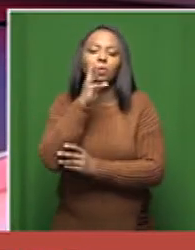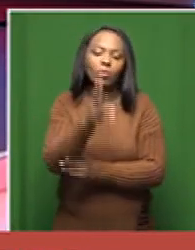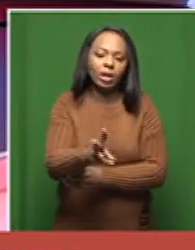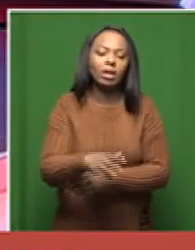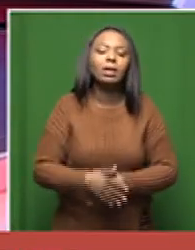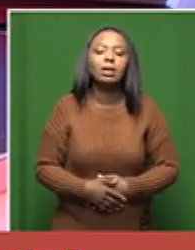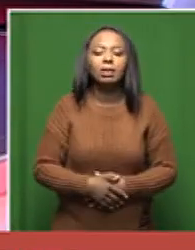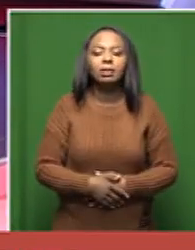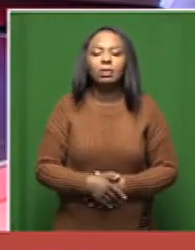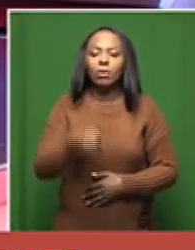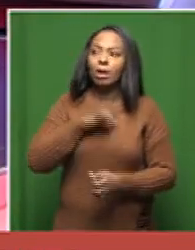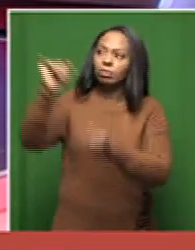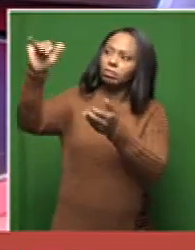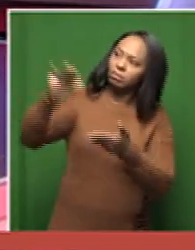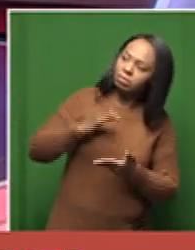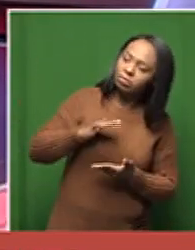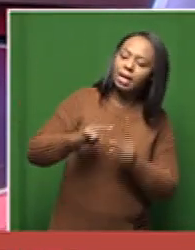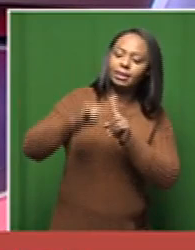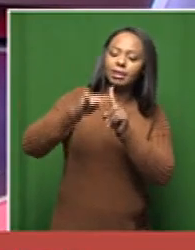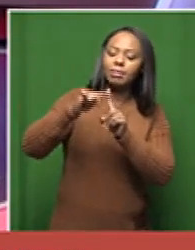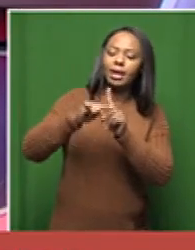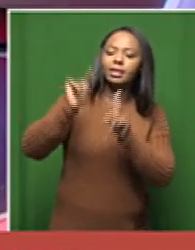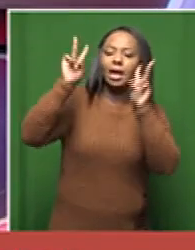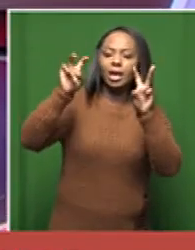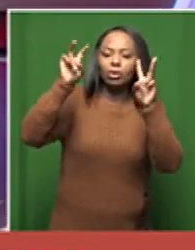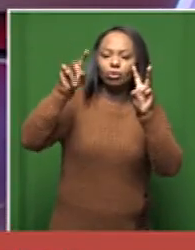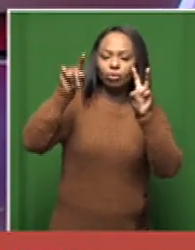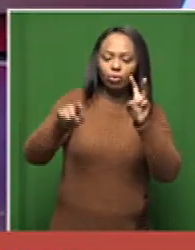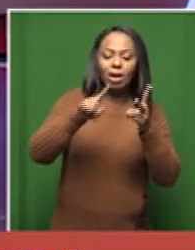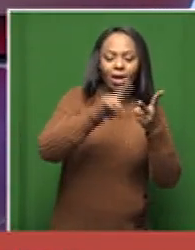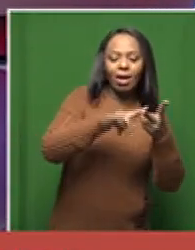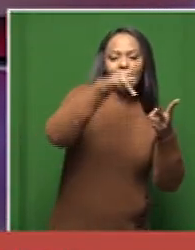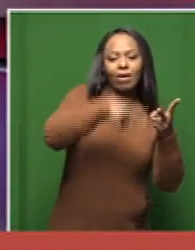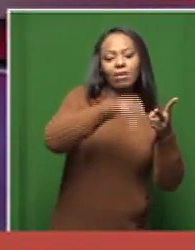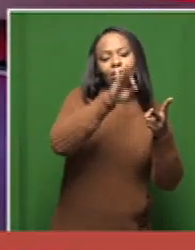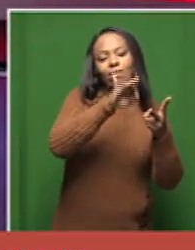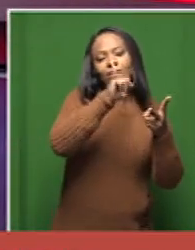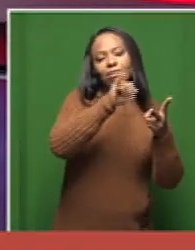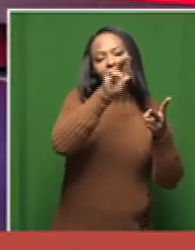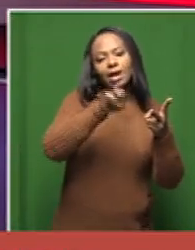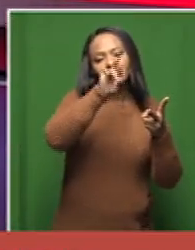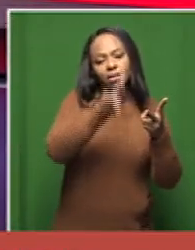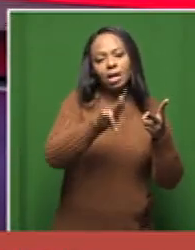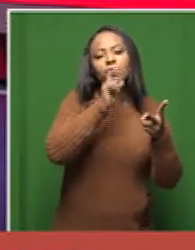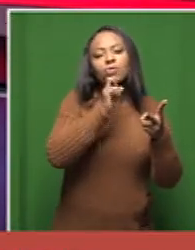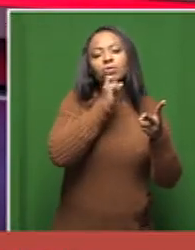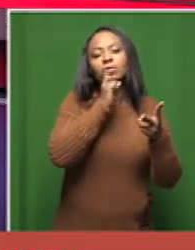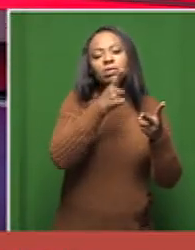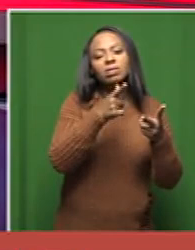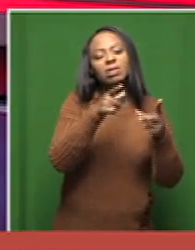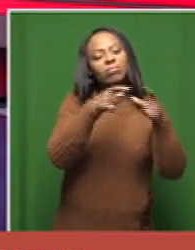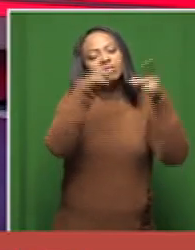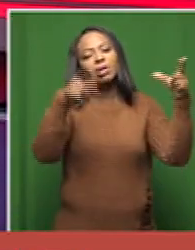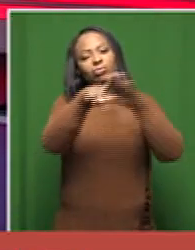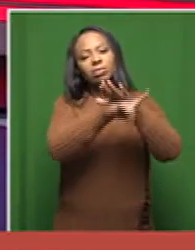it's delivered to us, given the temperature issues, and the Pfizer vaccine we would prefer to use in the more metropolitan urban